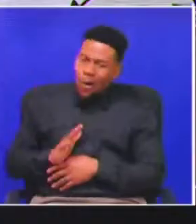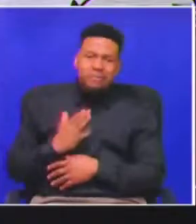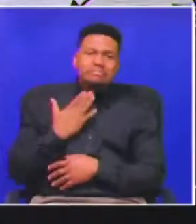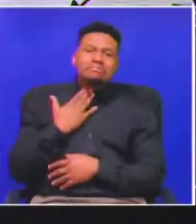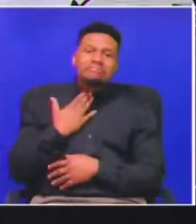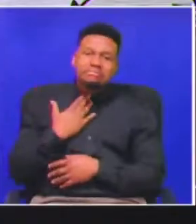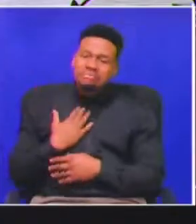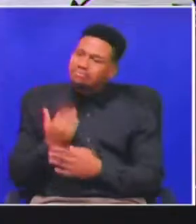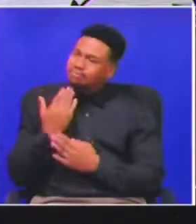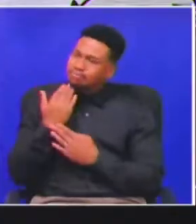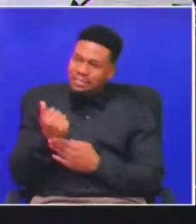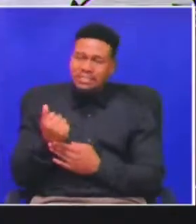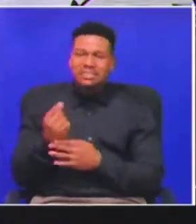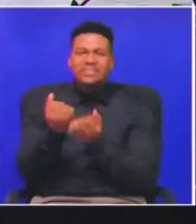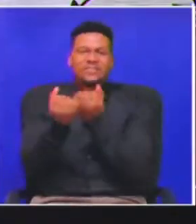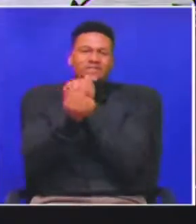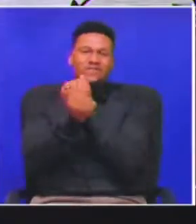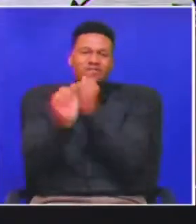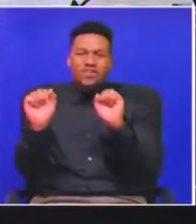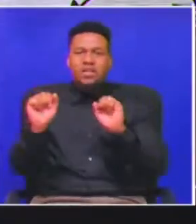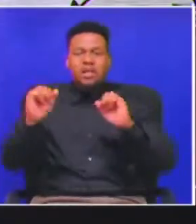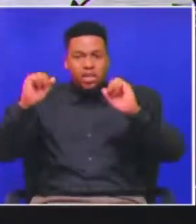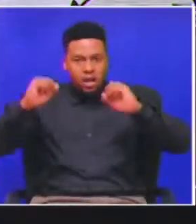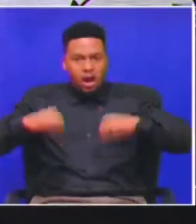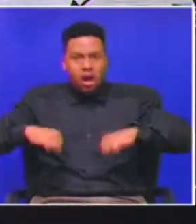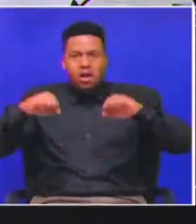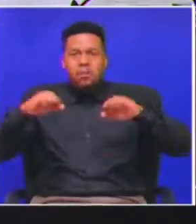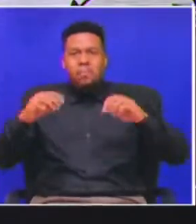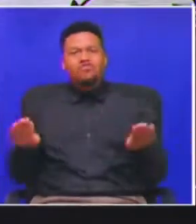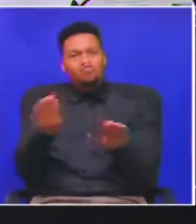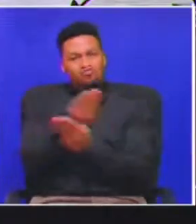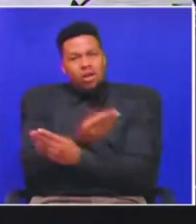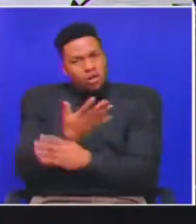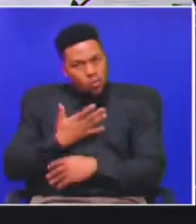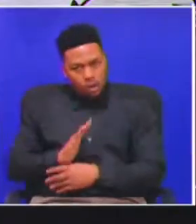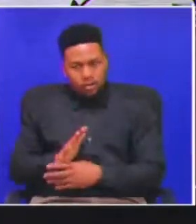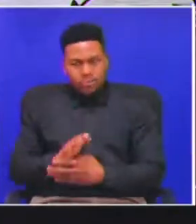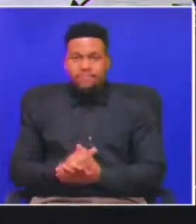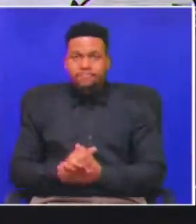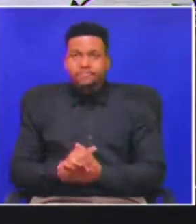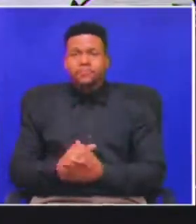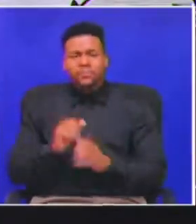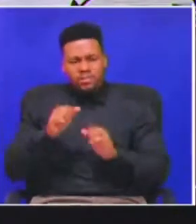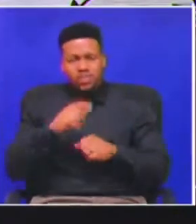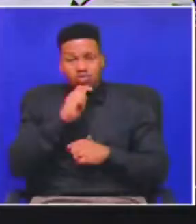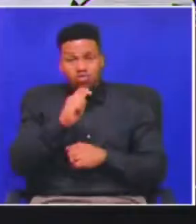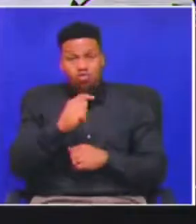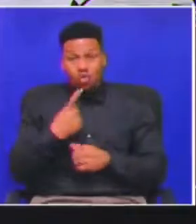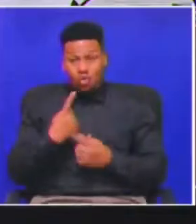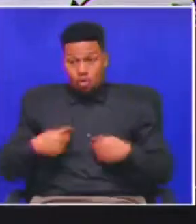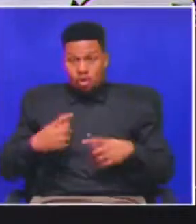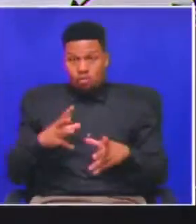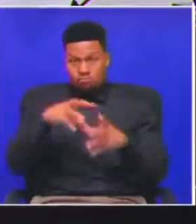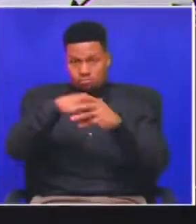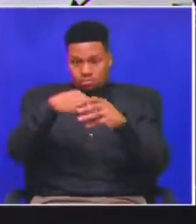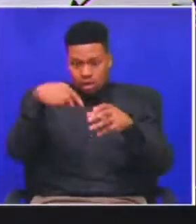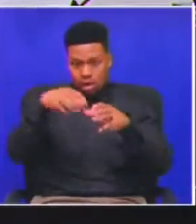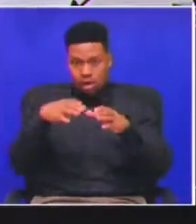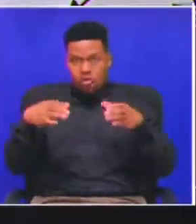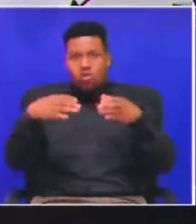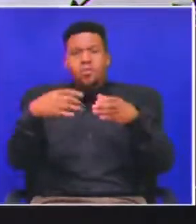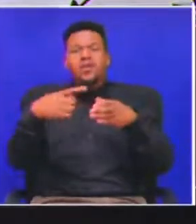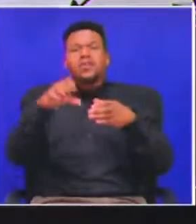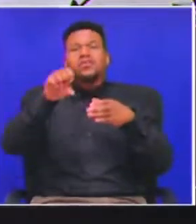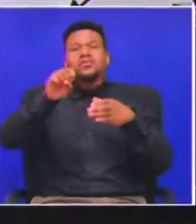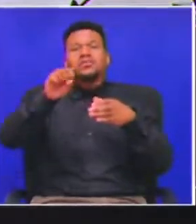of course, because we are part of SACU, we've got to balance and be able to